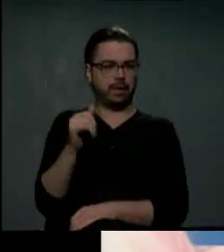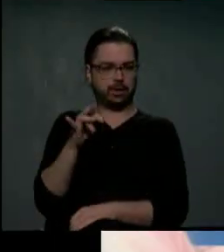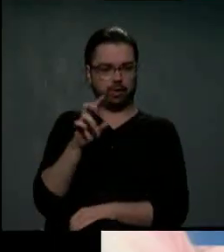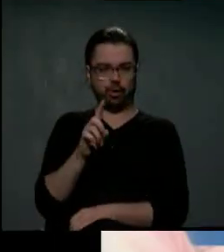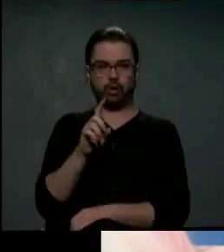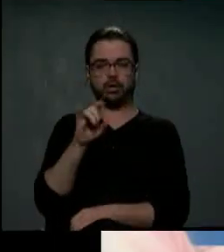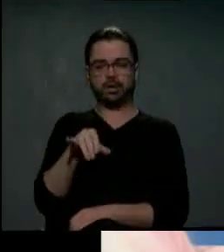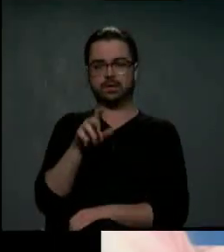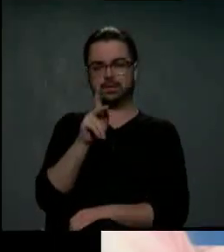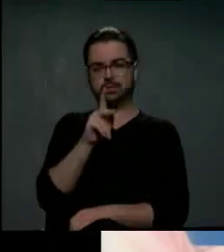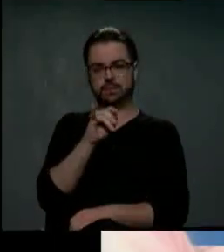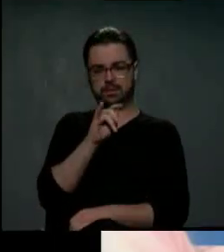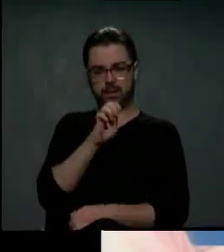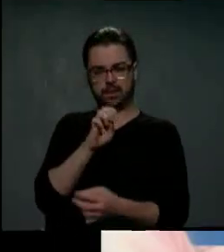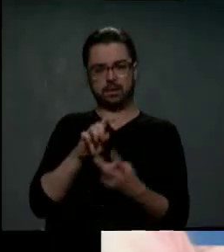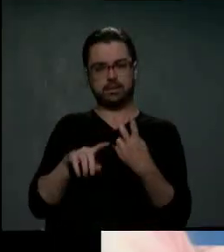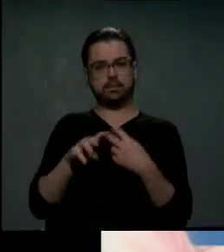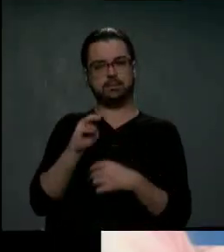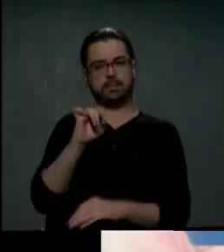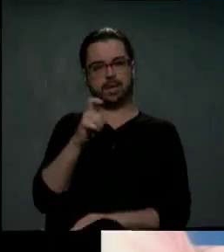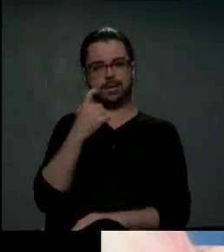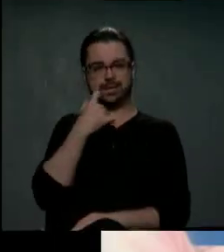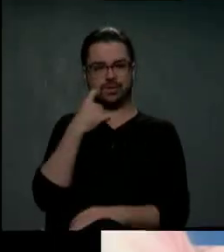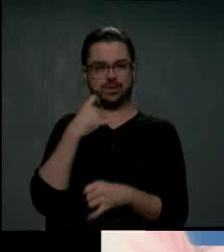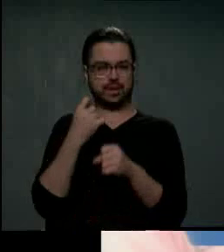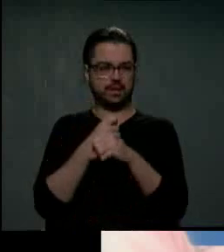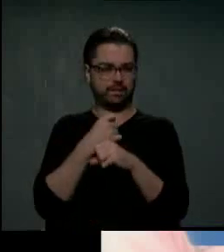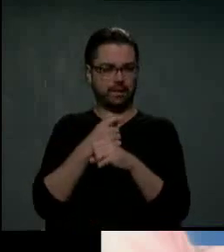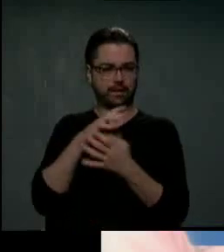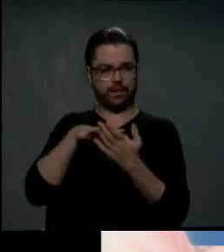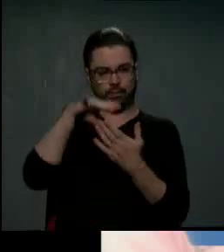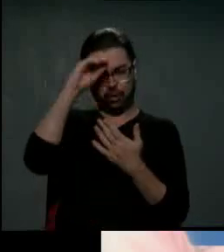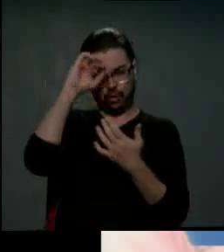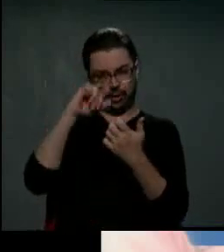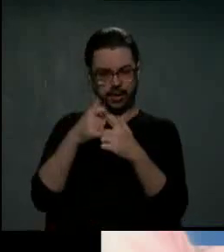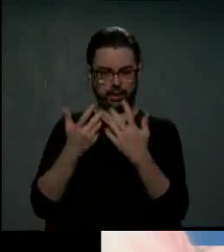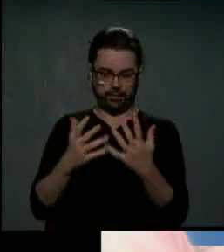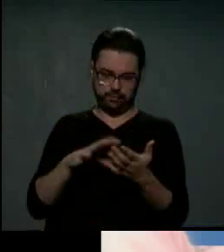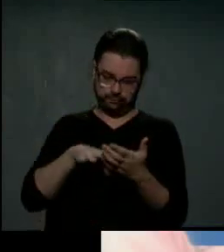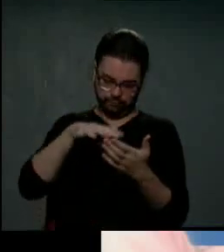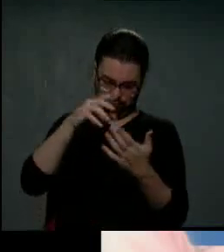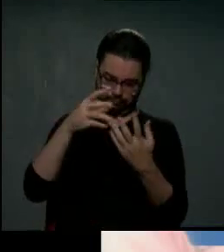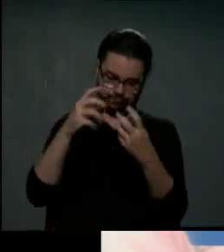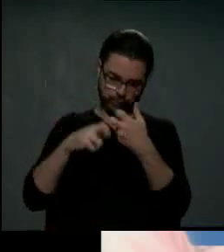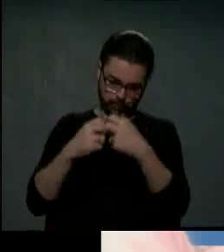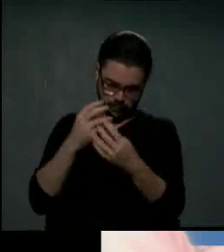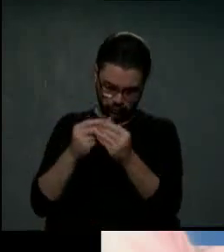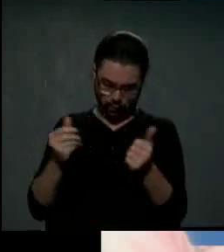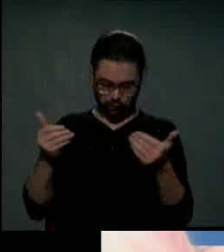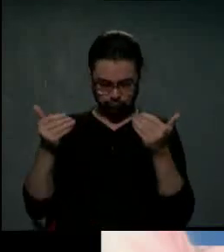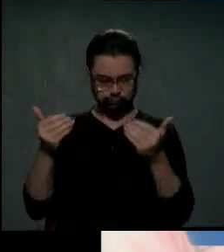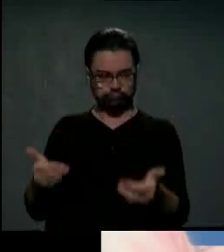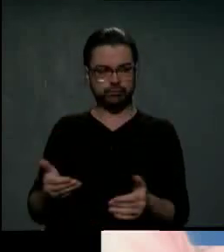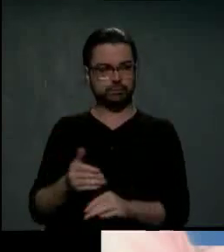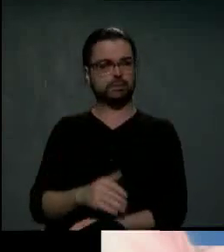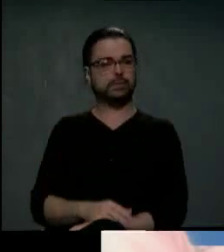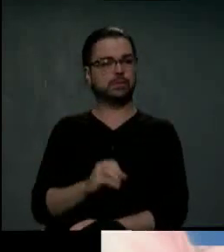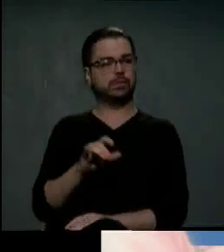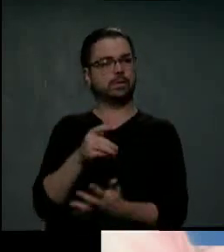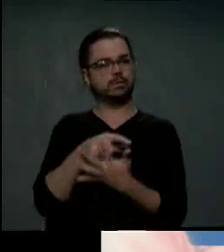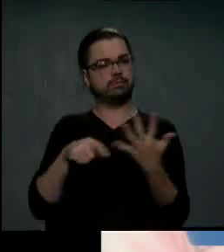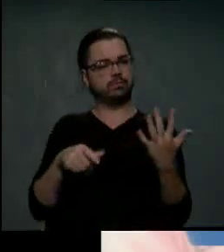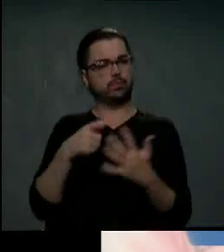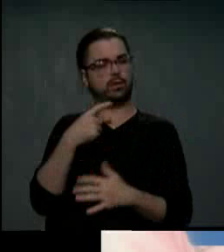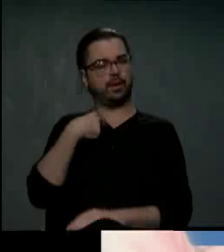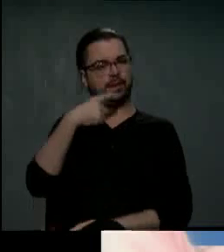and Max, and they had just gotten a fight, and they were learning, they were making up, being good friends, and all the other kids are gathering around them. So those are the things that I think are important,